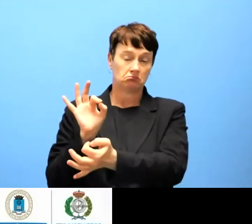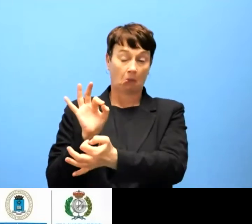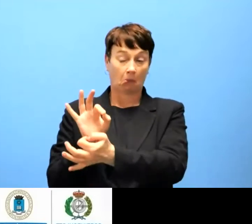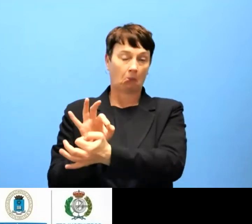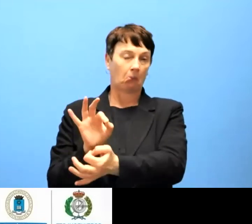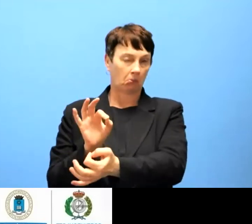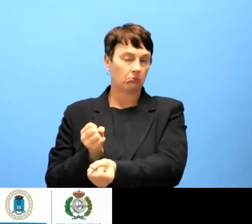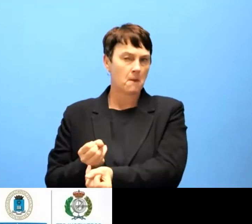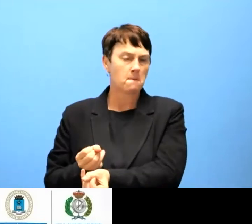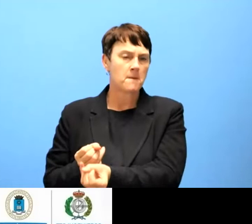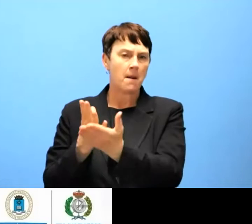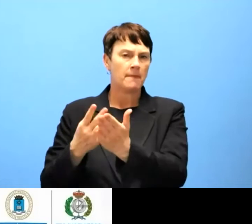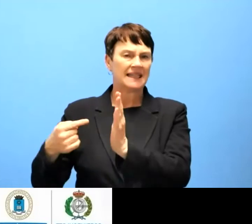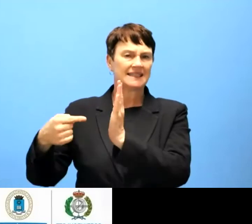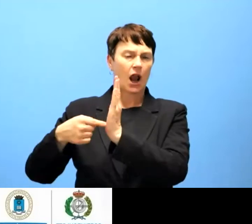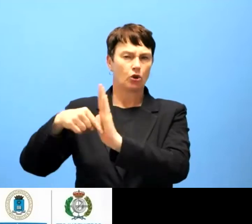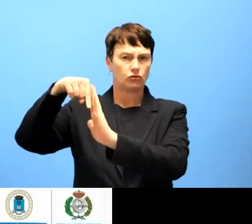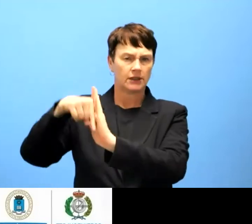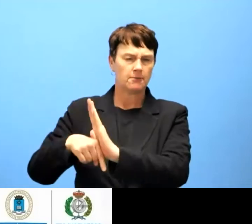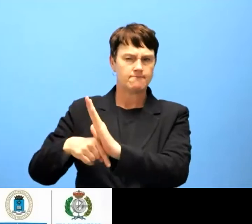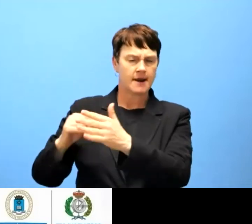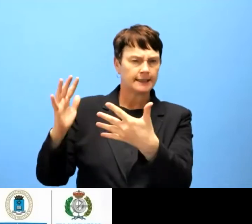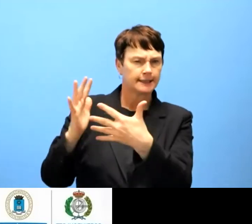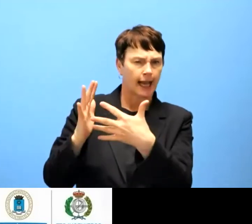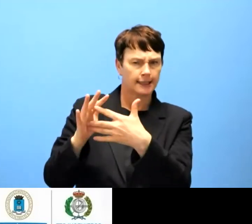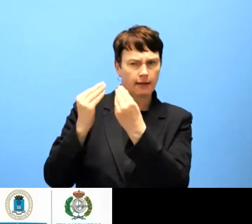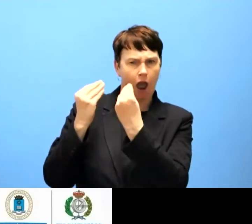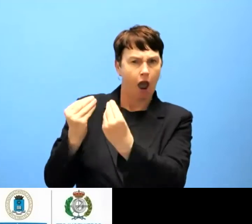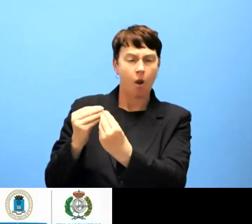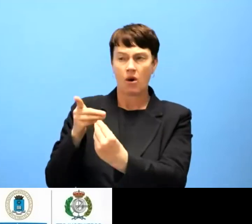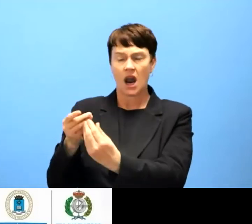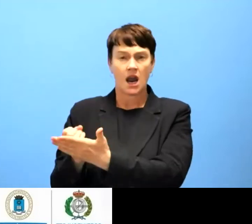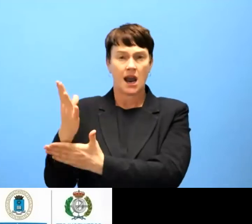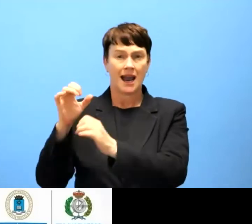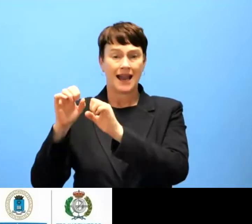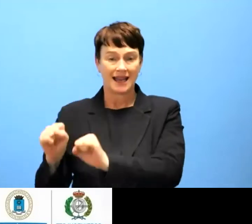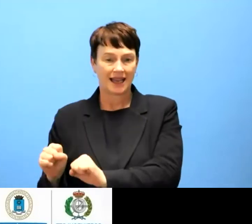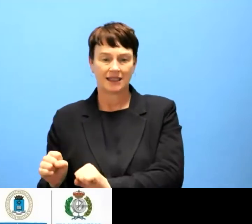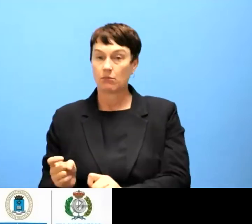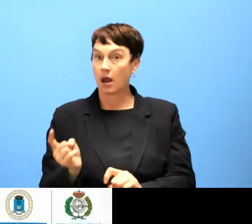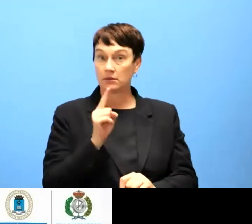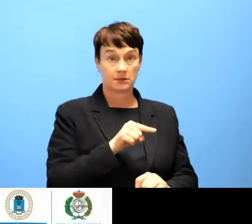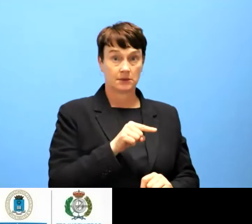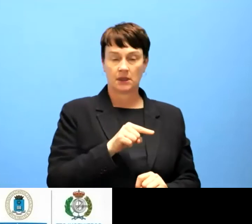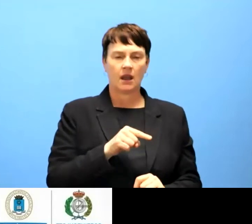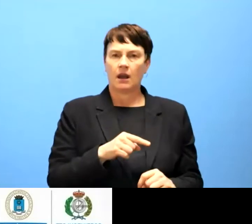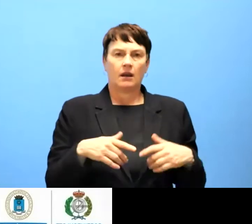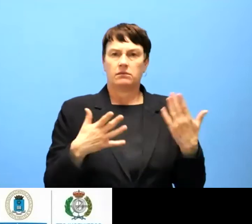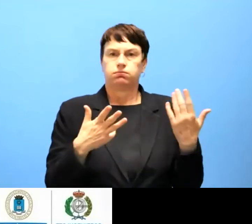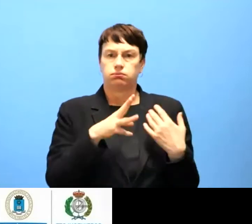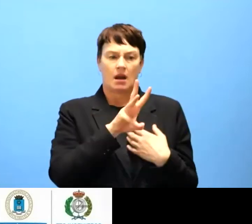EN have to apply to web technologies, to mobile operating system, to desktop operating